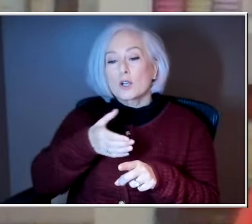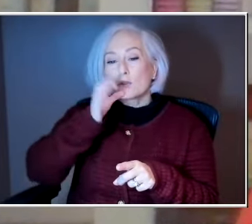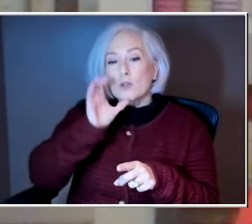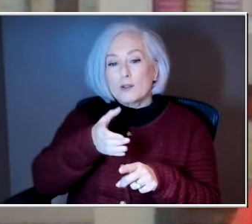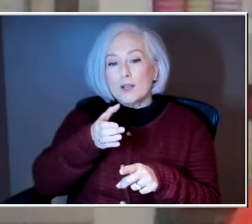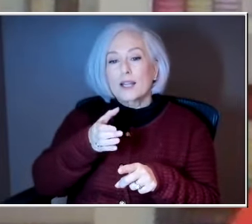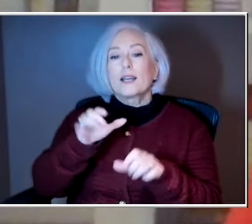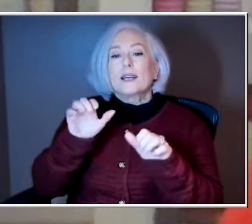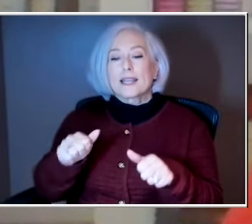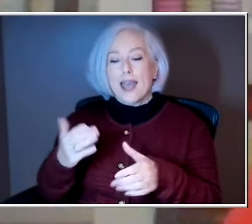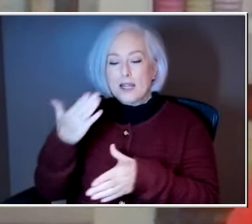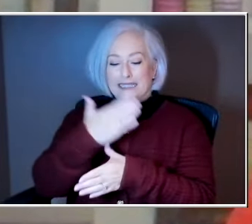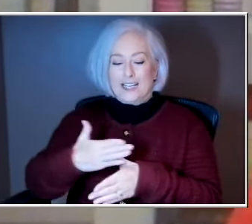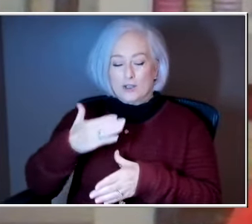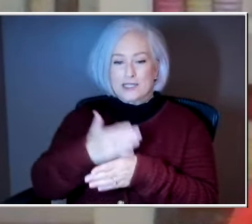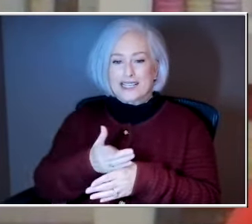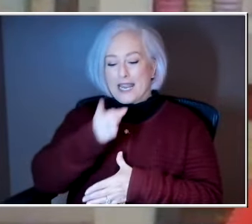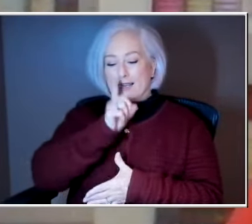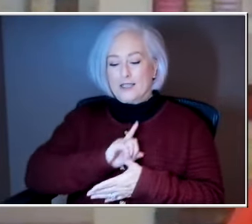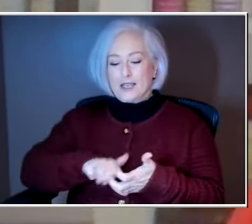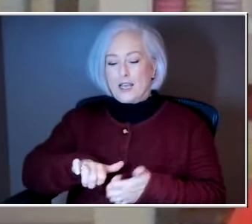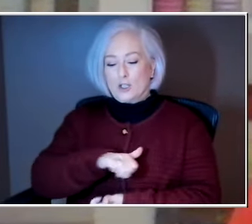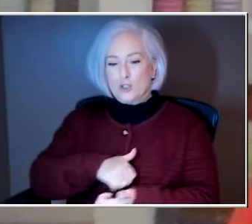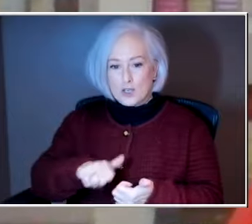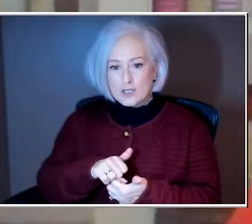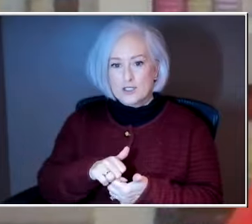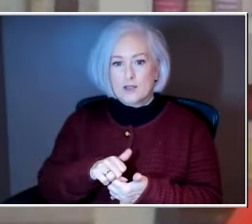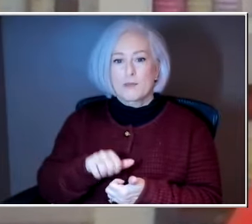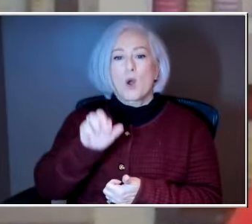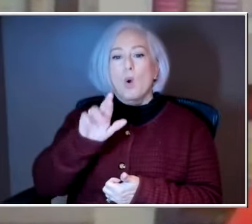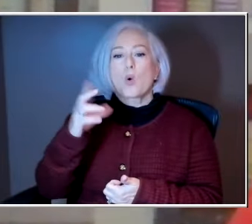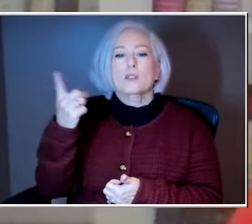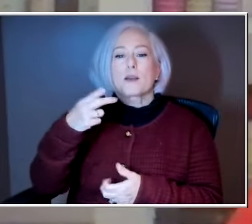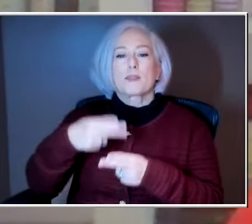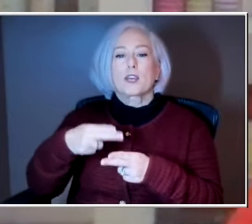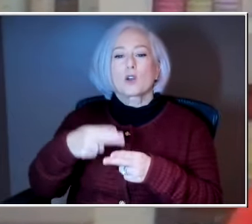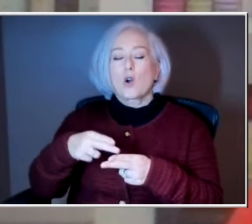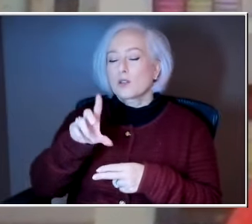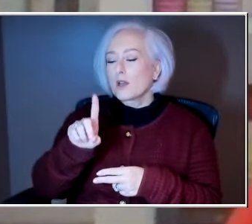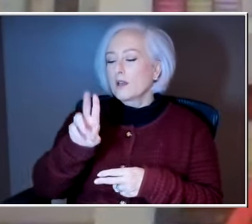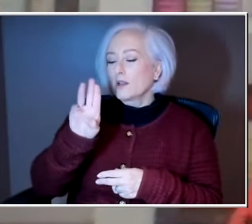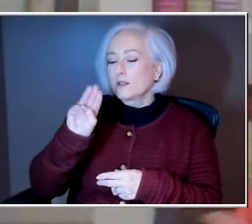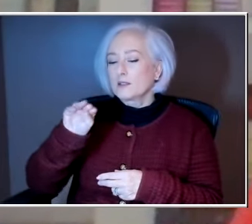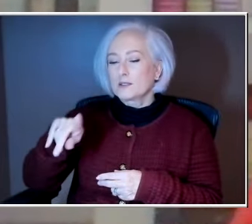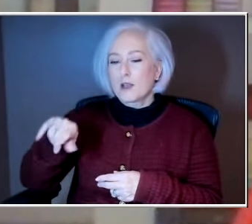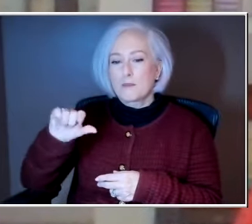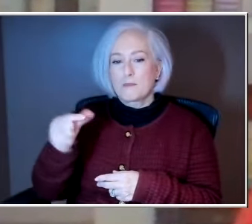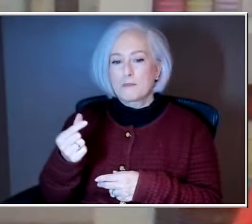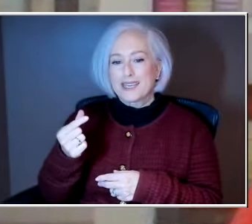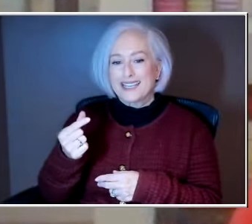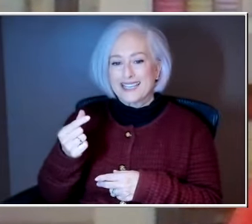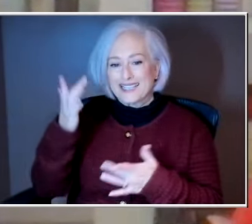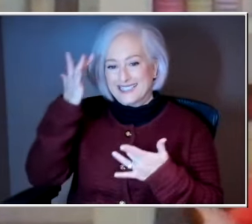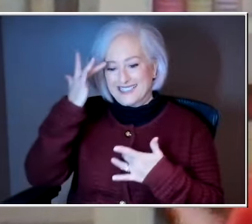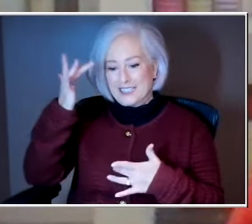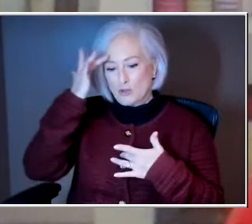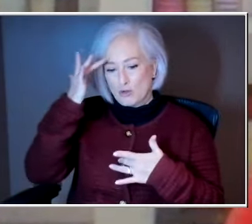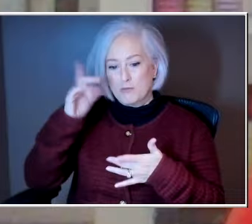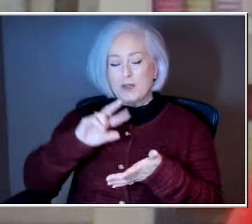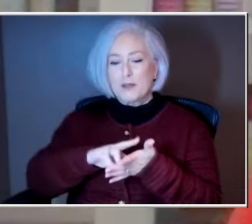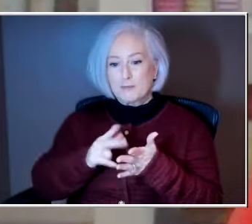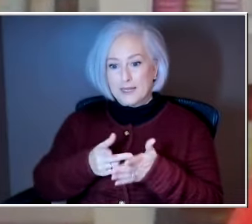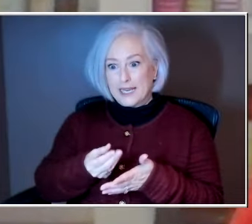digestive irritation and what we call dumping syndrome. And so we, of course, want our patients to feel comfortable and